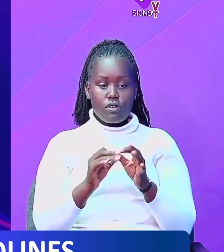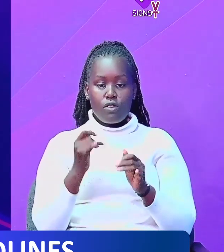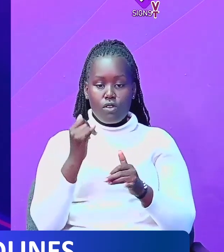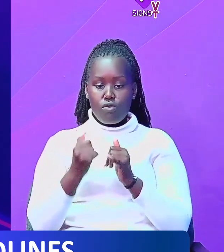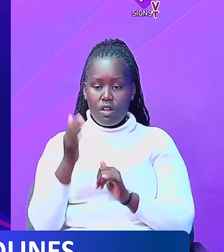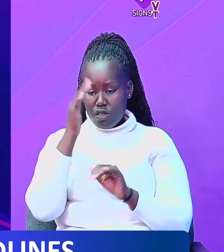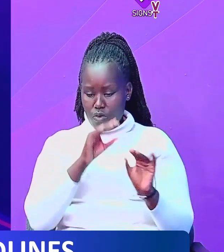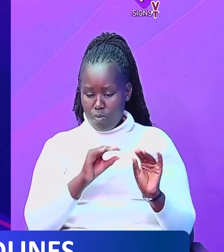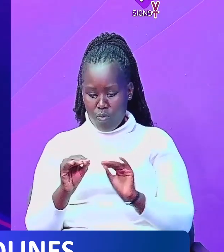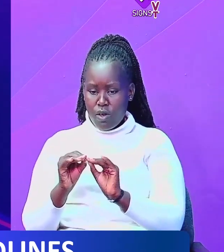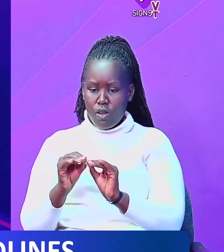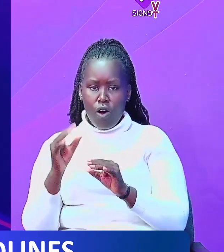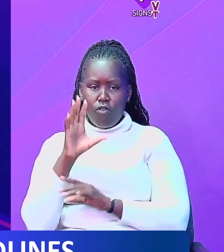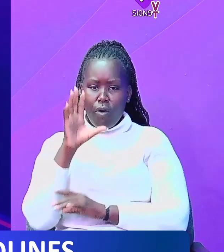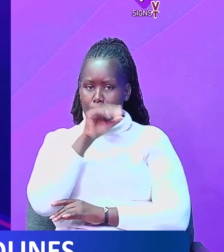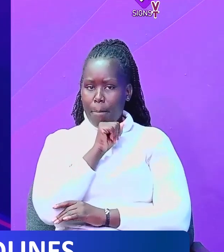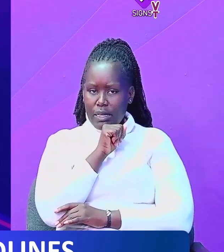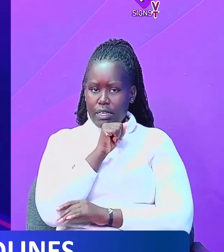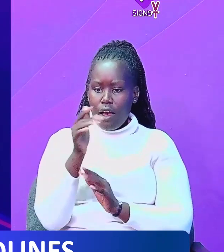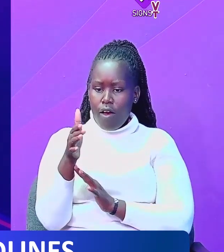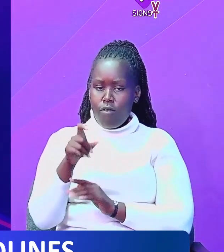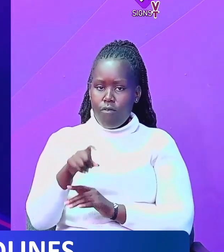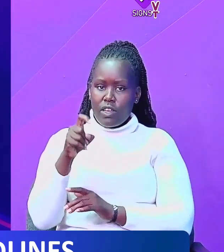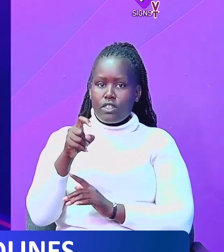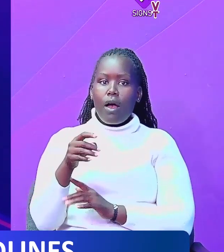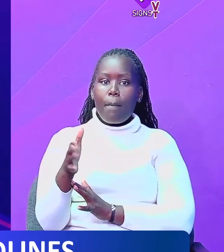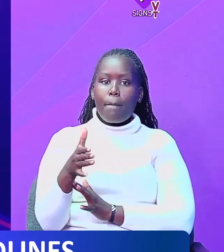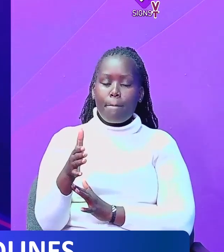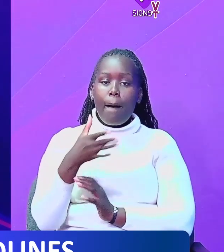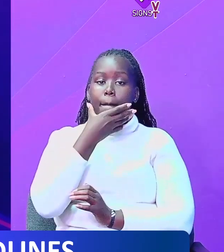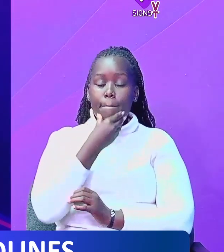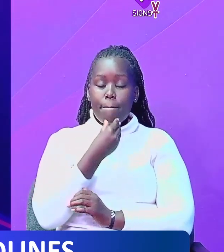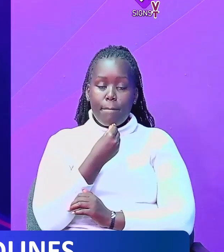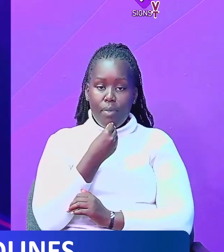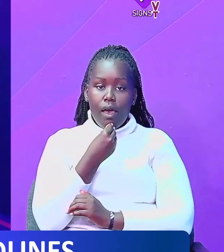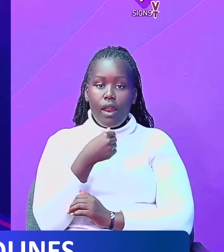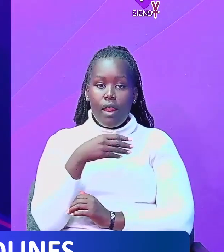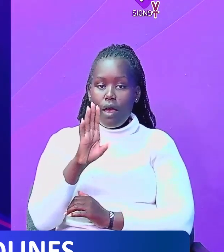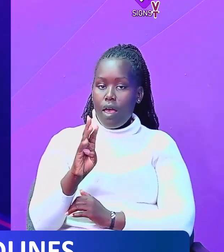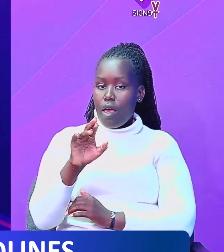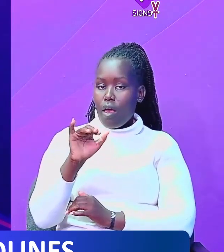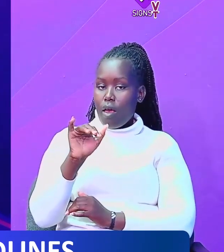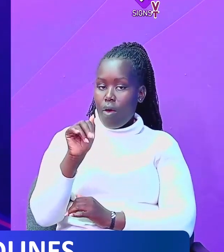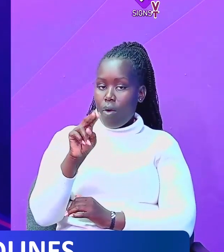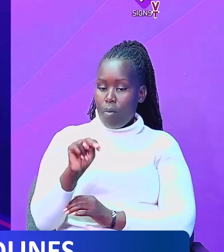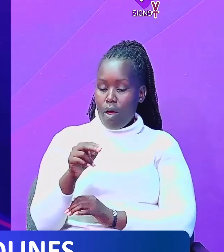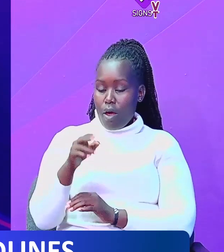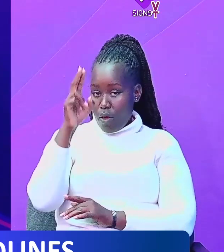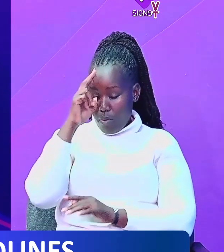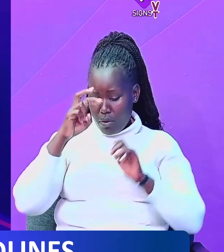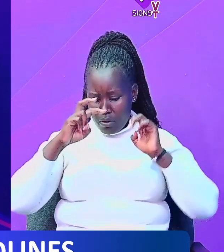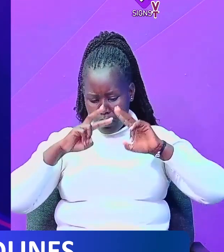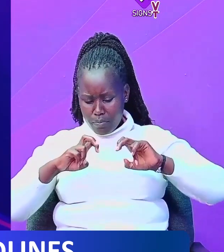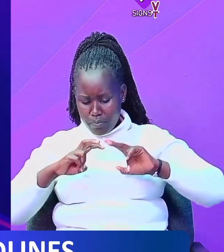of missing fisherman Brian Odhiambo. And the police officer investigating the disappearance of fisherman